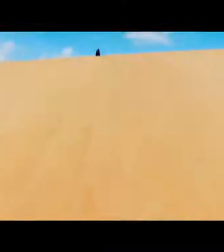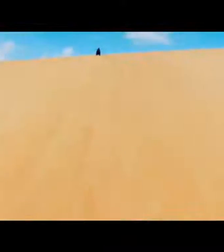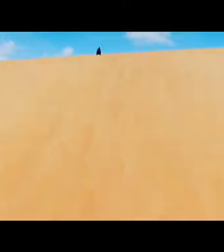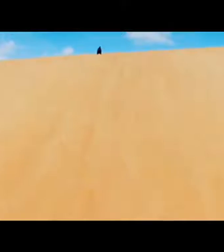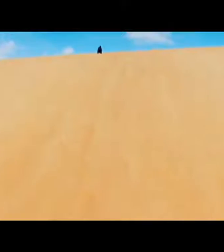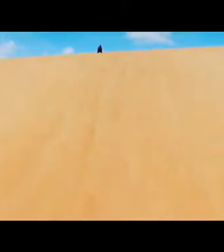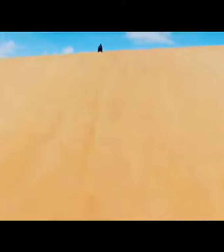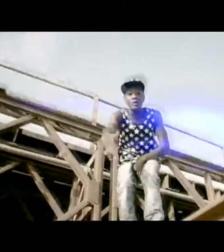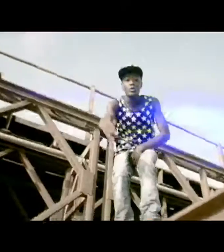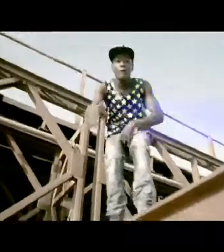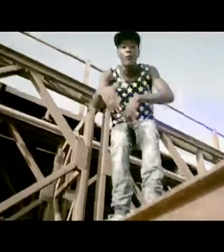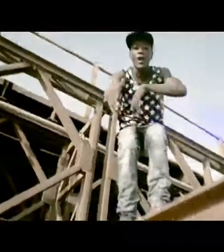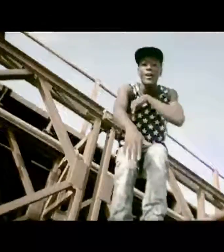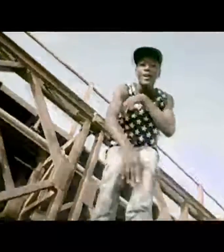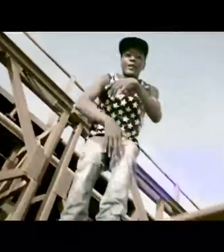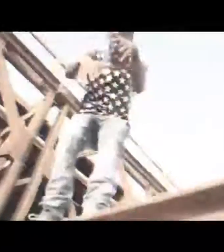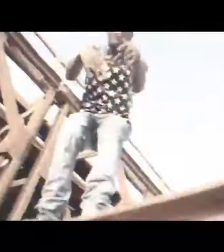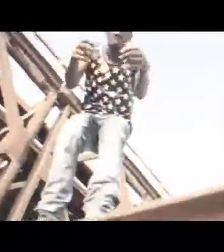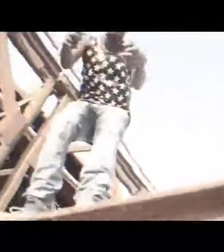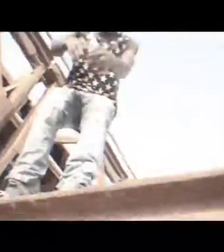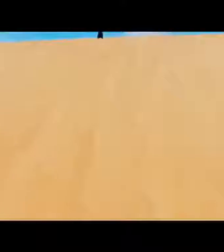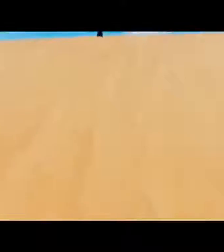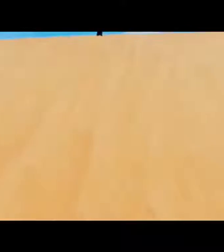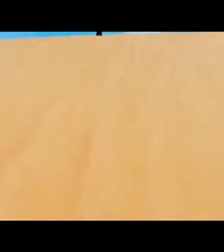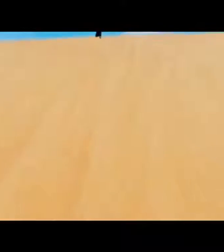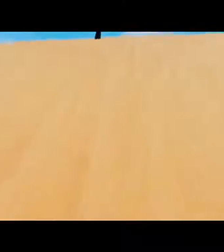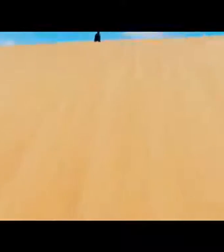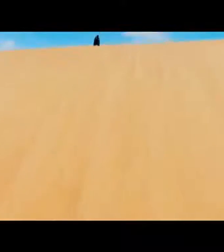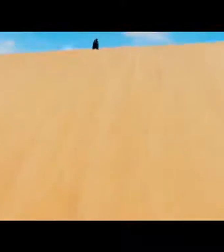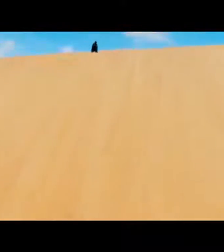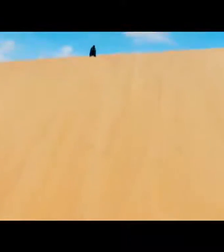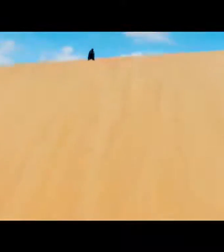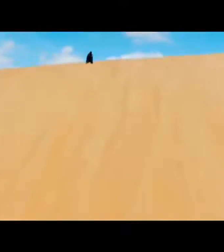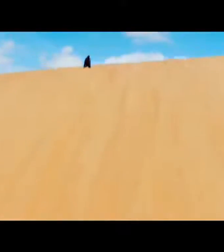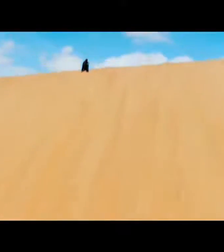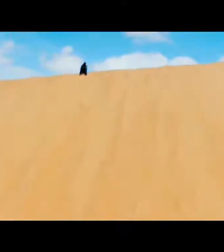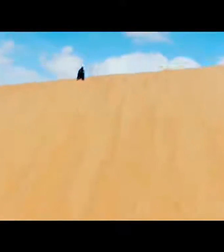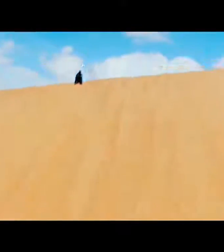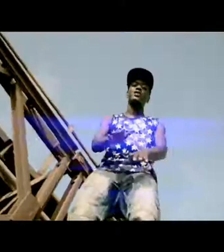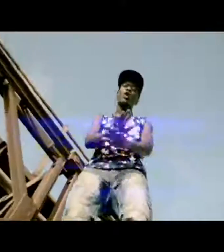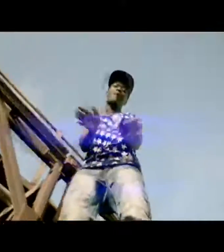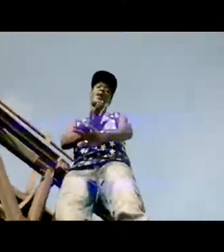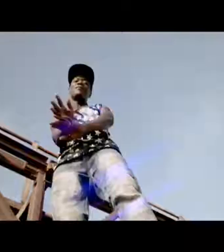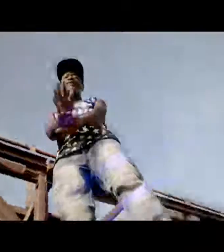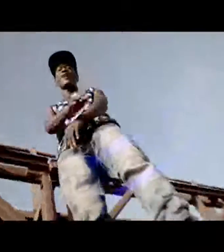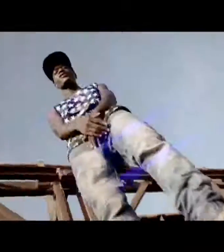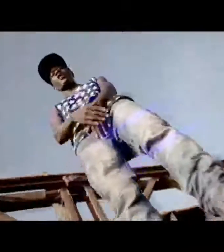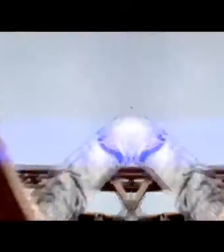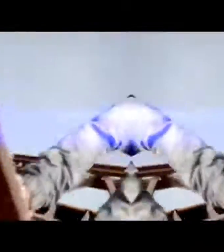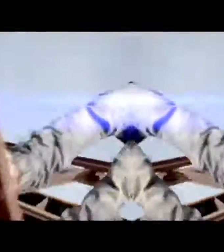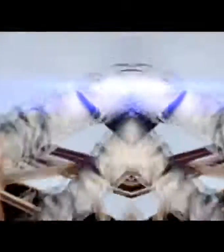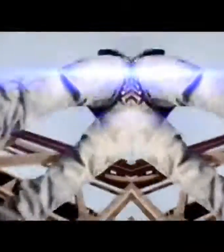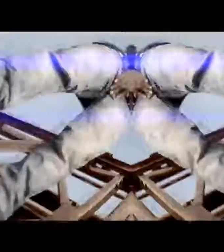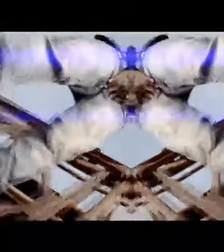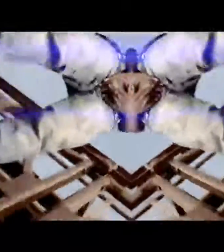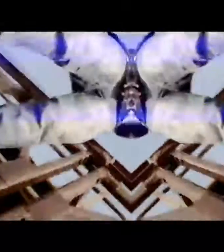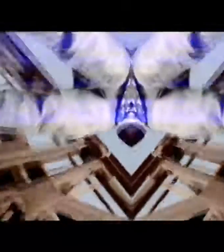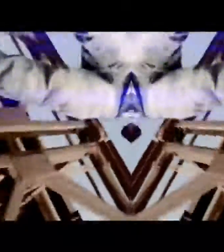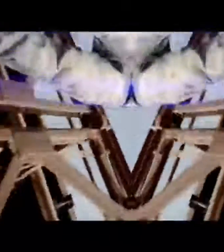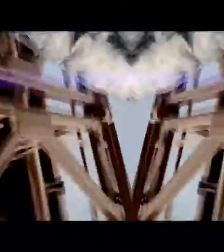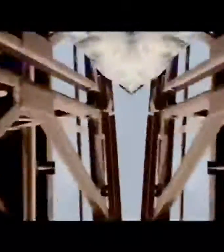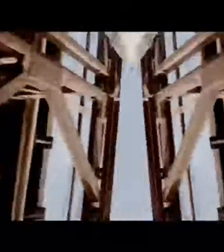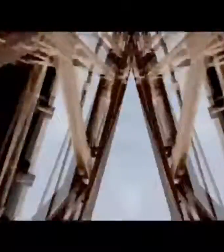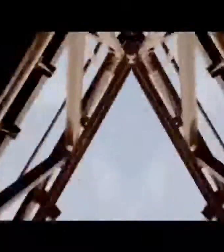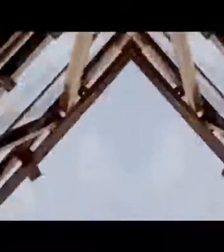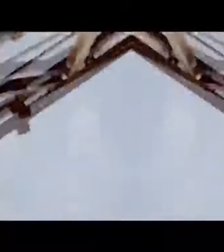Ngizoflop kule mnyango wena uzovula ngilahla iflop ngalensango ngoba ngizama ukudlula so non-stop ngalemthetho